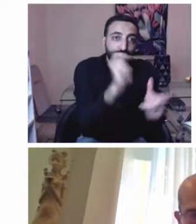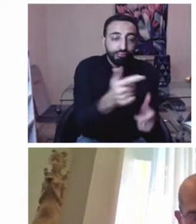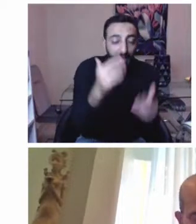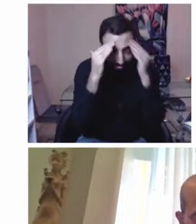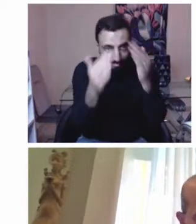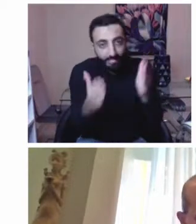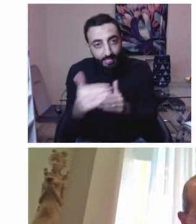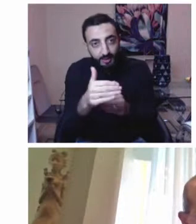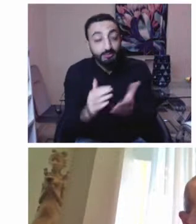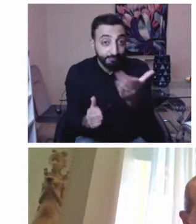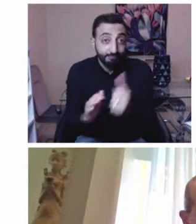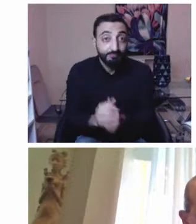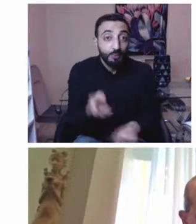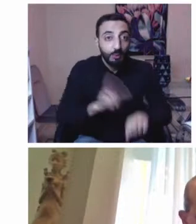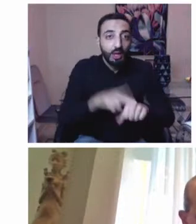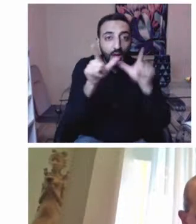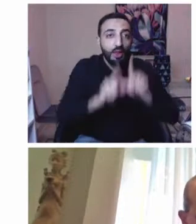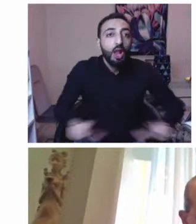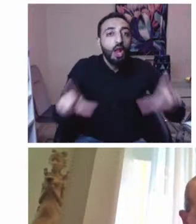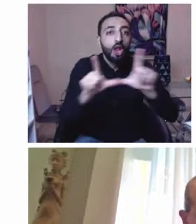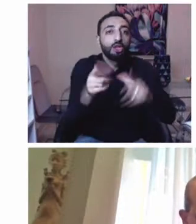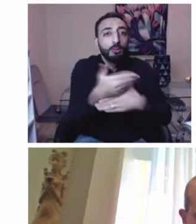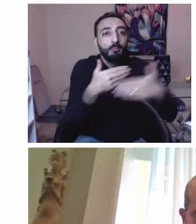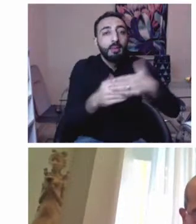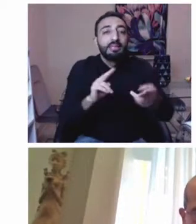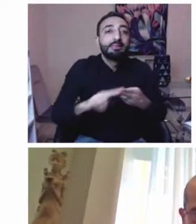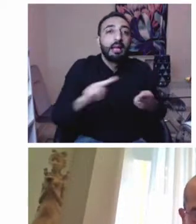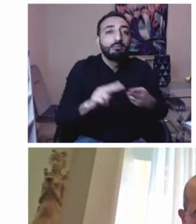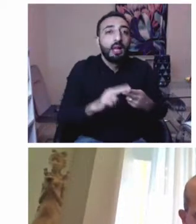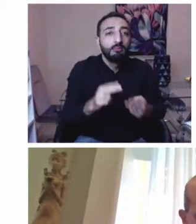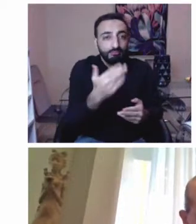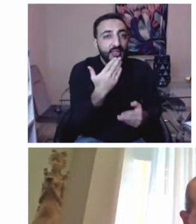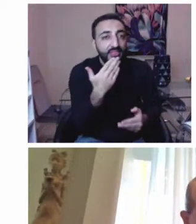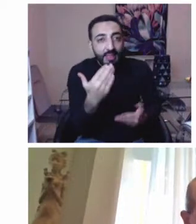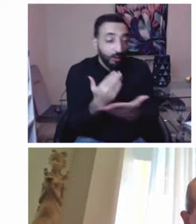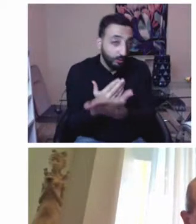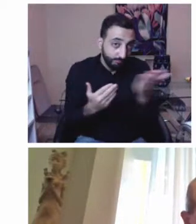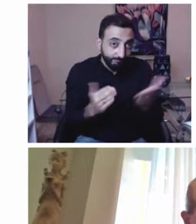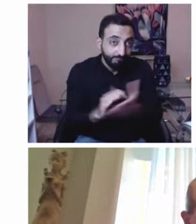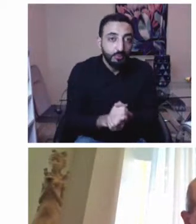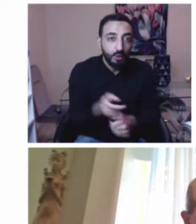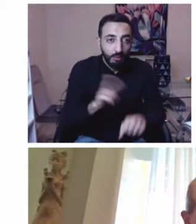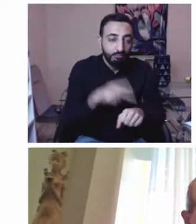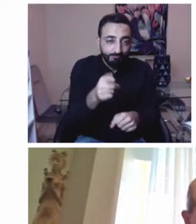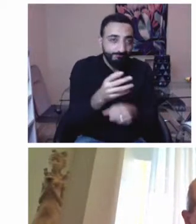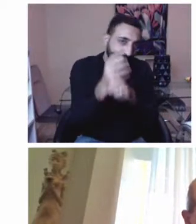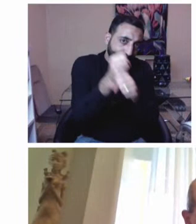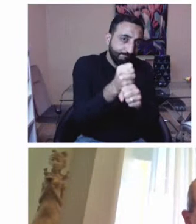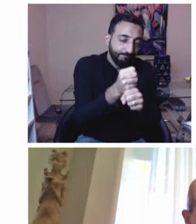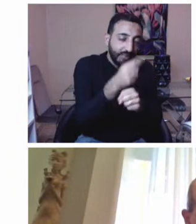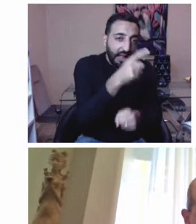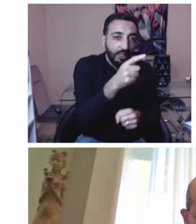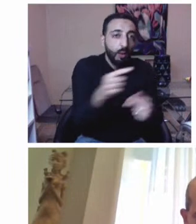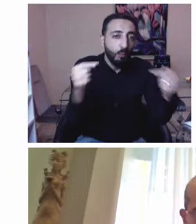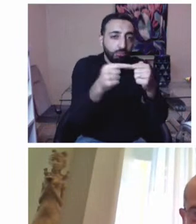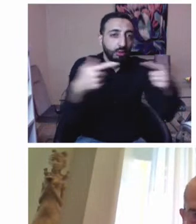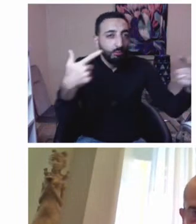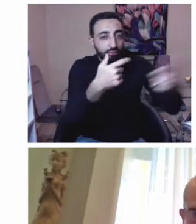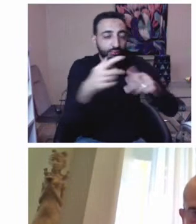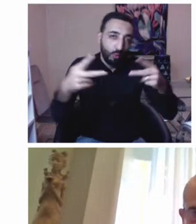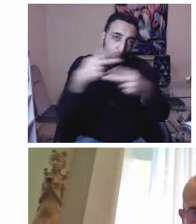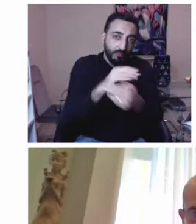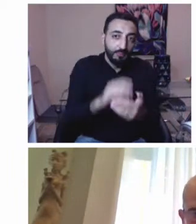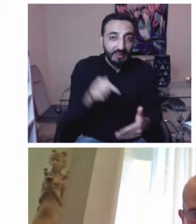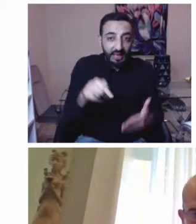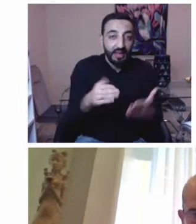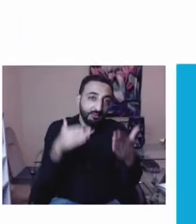prevention efforts. This is much appreciated. So with this, we are moving to the final segment of our discussion, where we